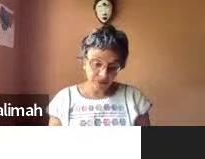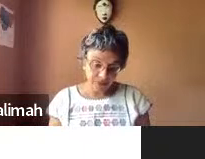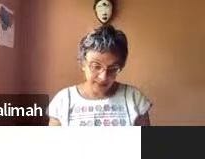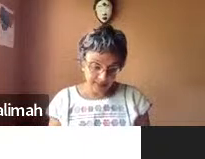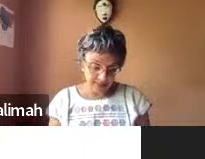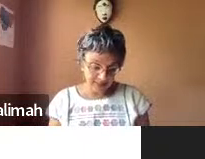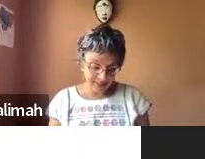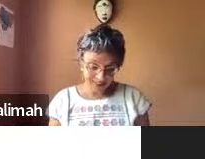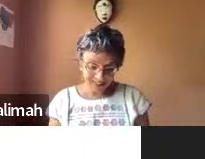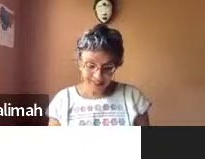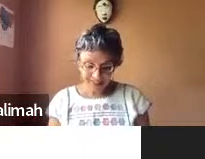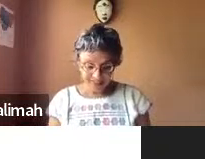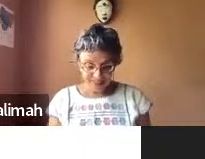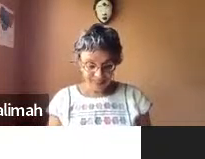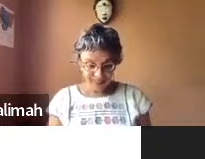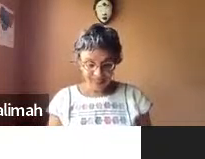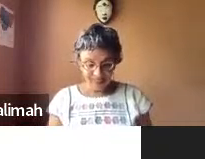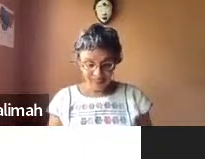for that reason,